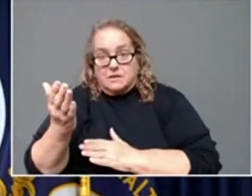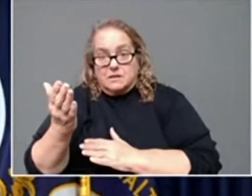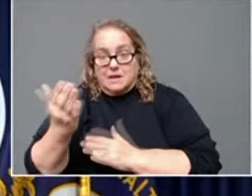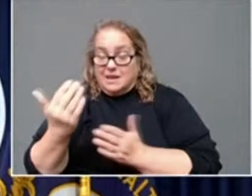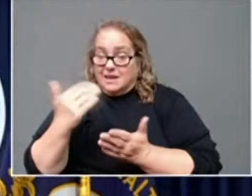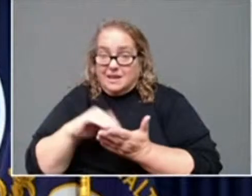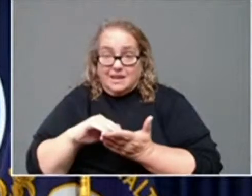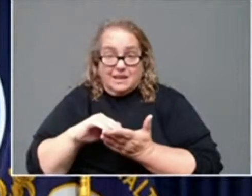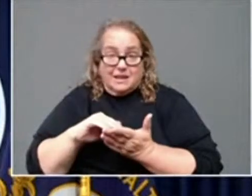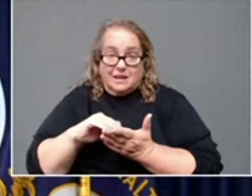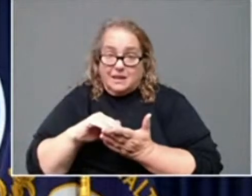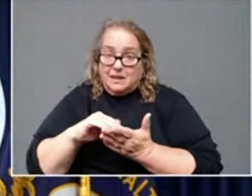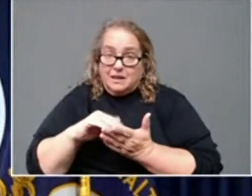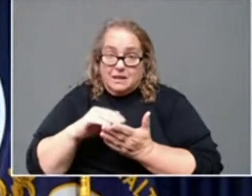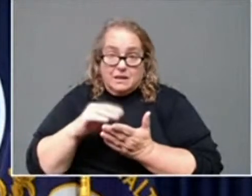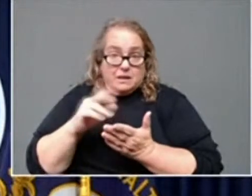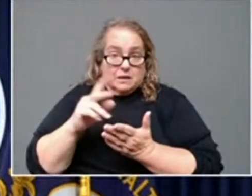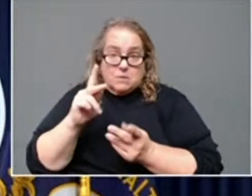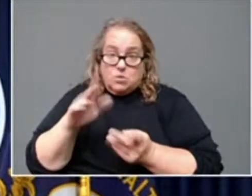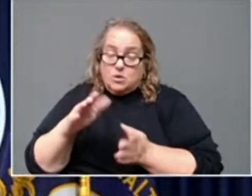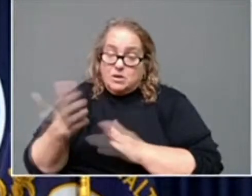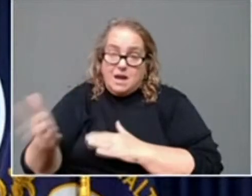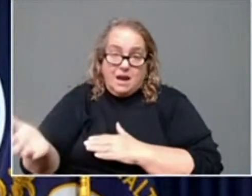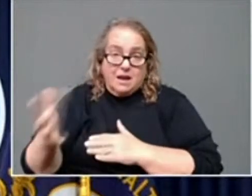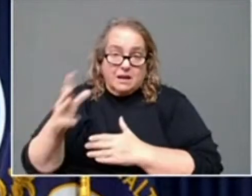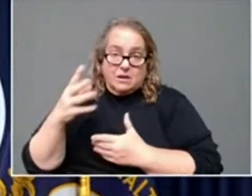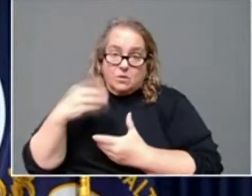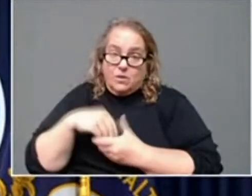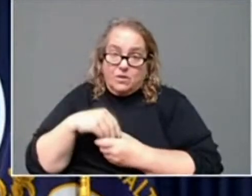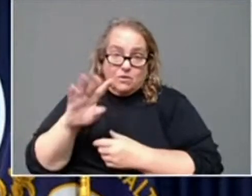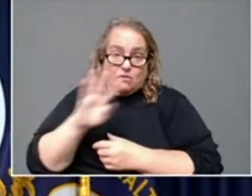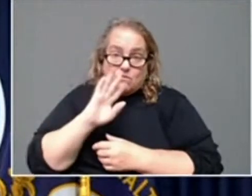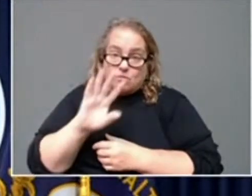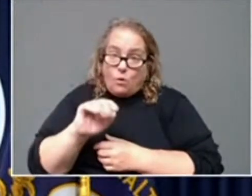losing Kentuckians in their 40s.